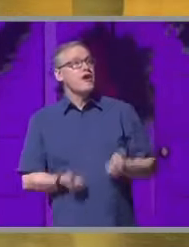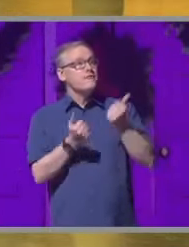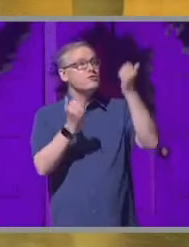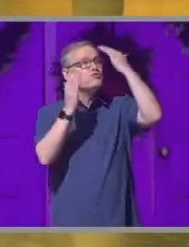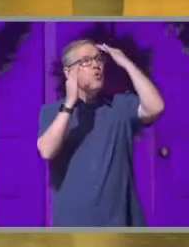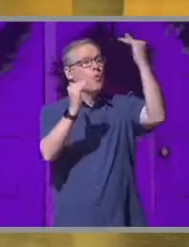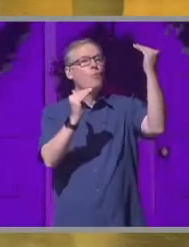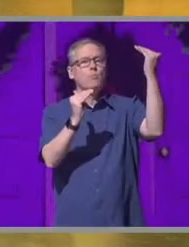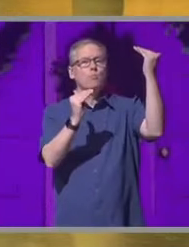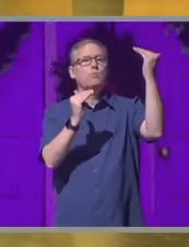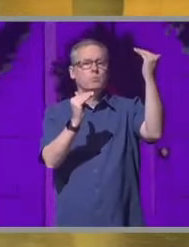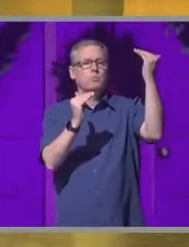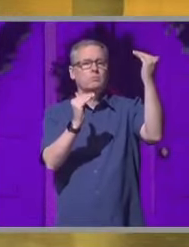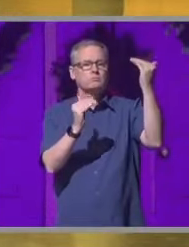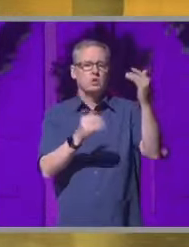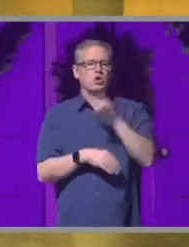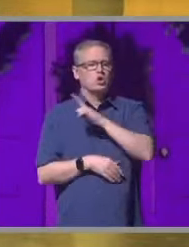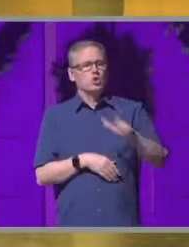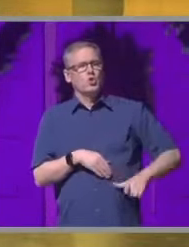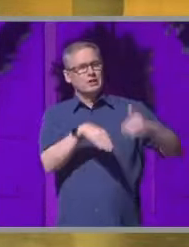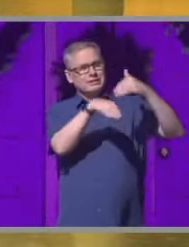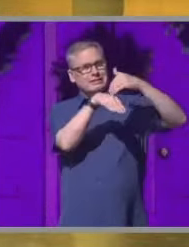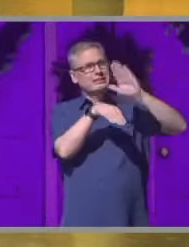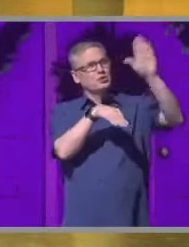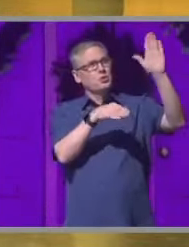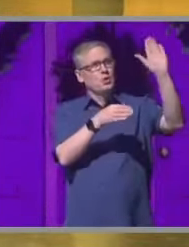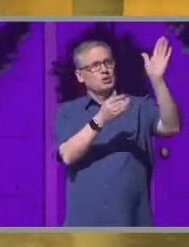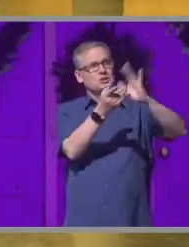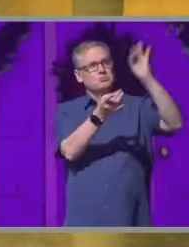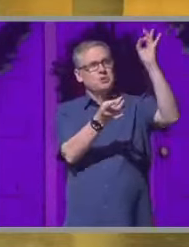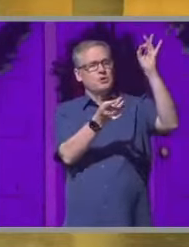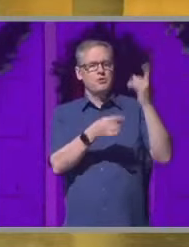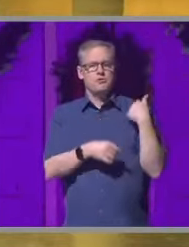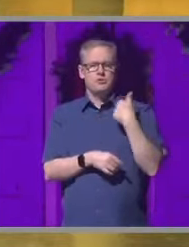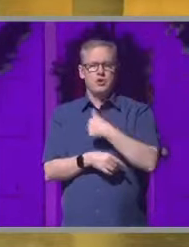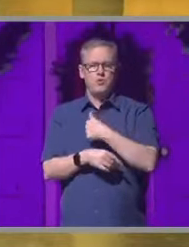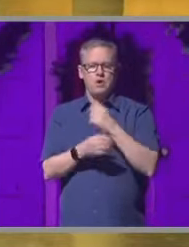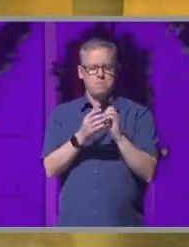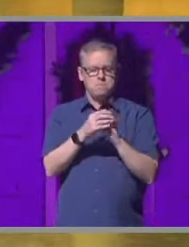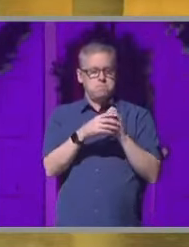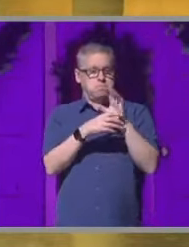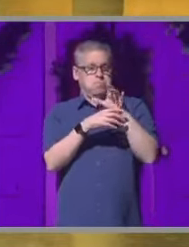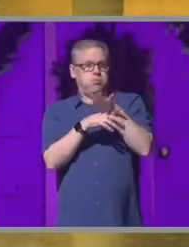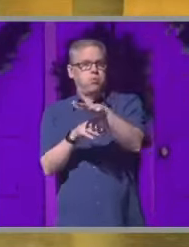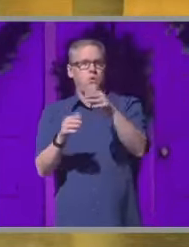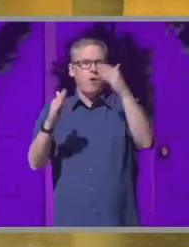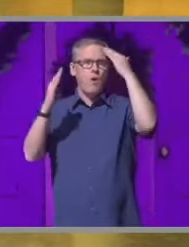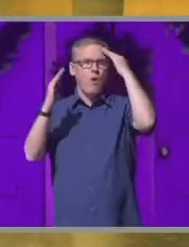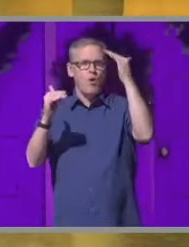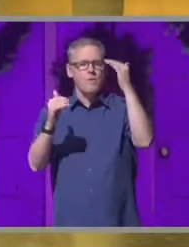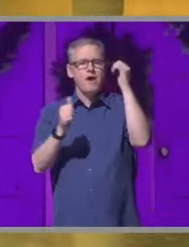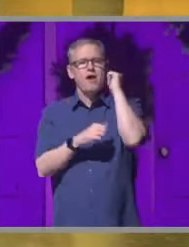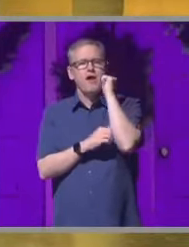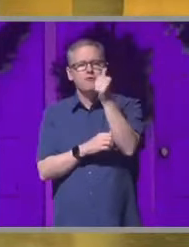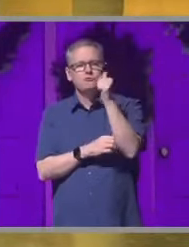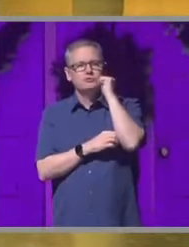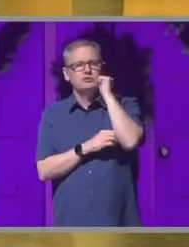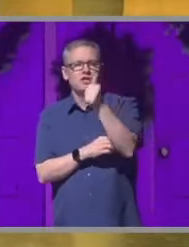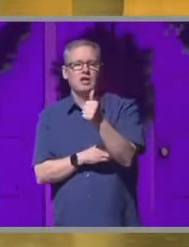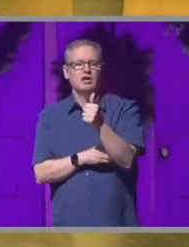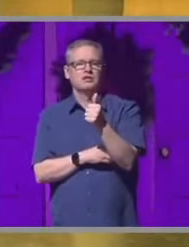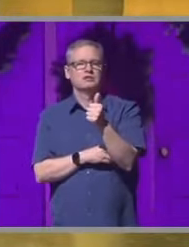hope. Lord, send your spirit that we might overflow with hope each and every